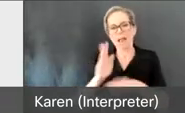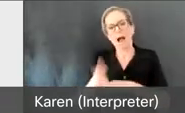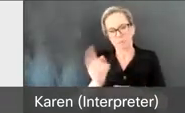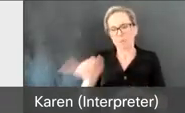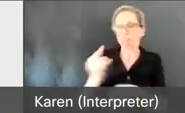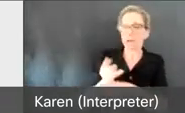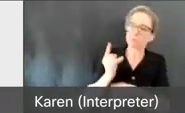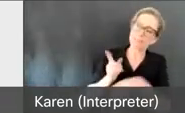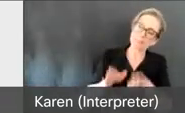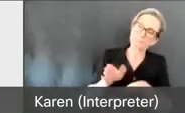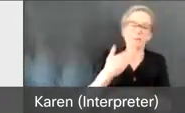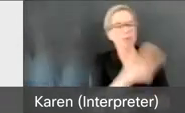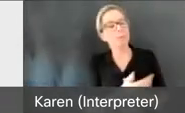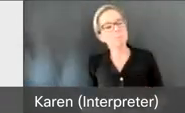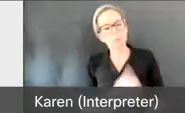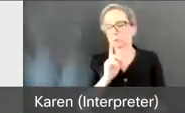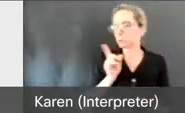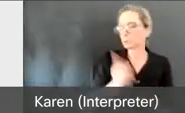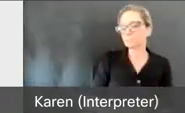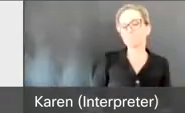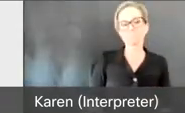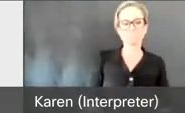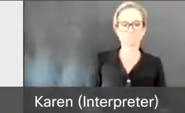Thank you. Sure.